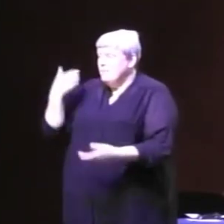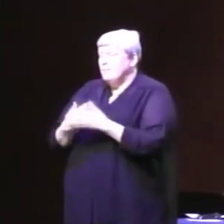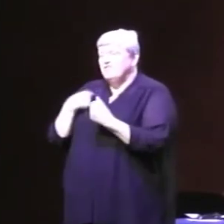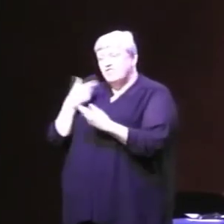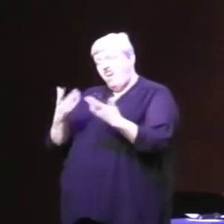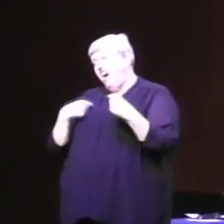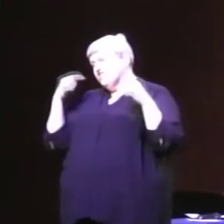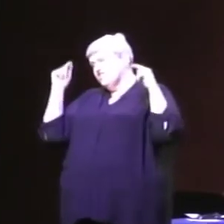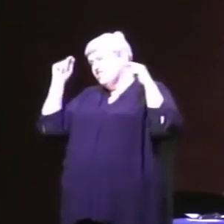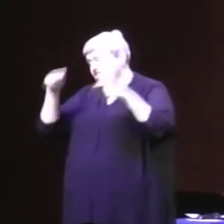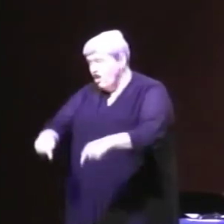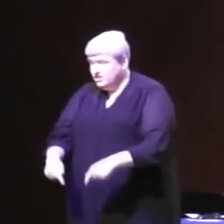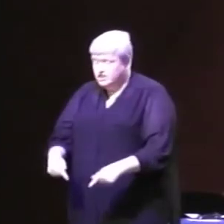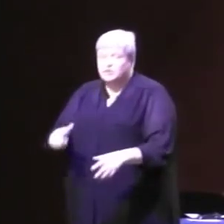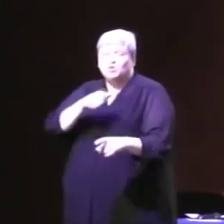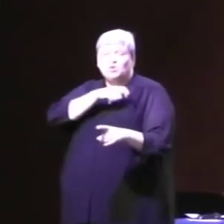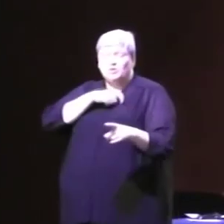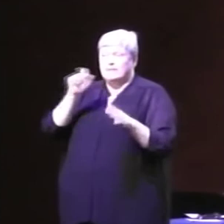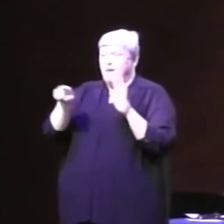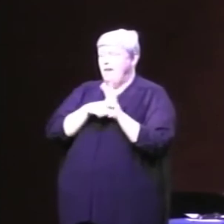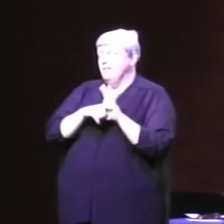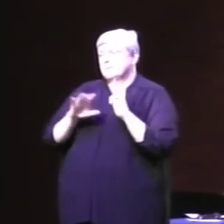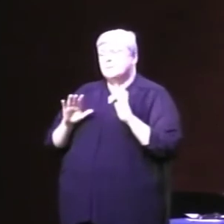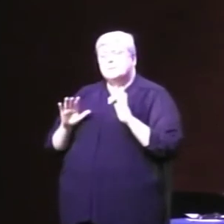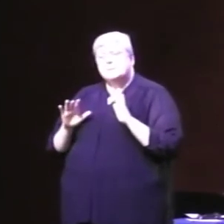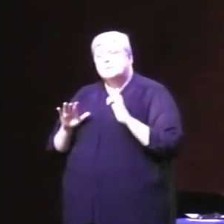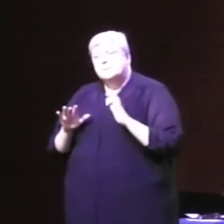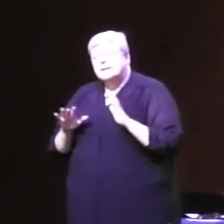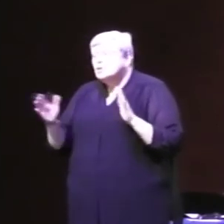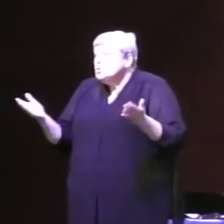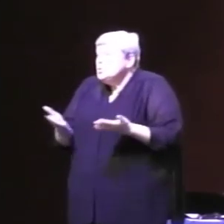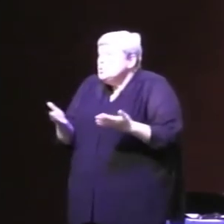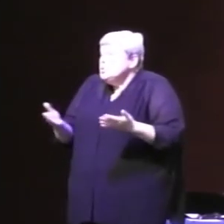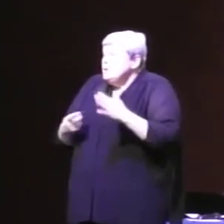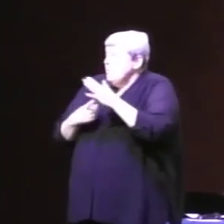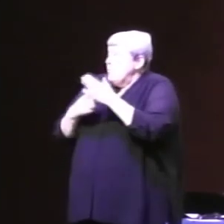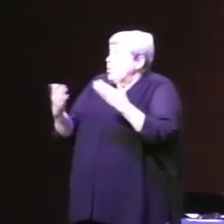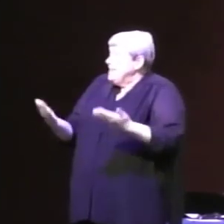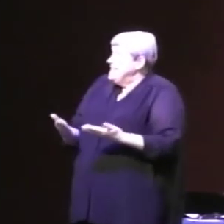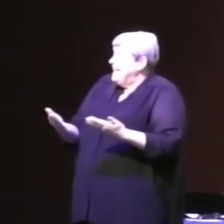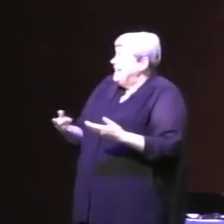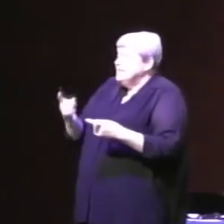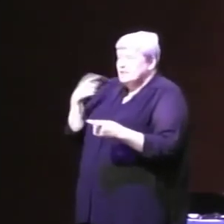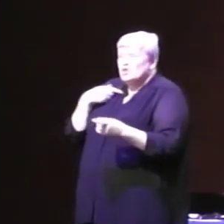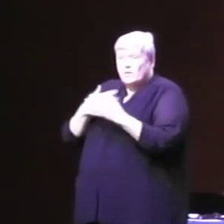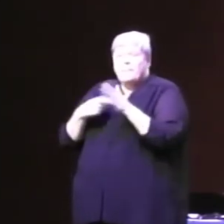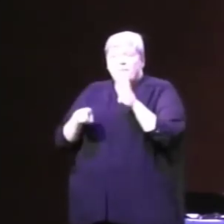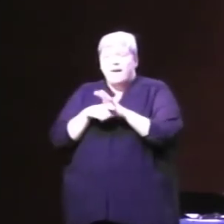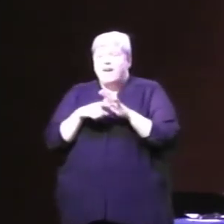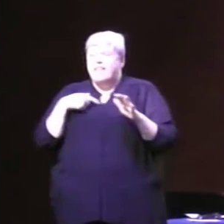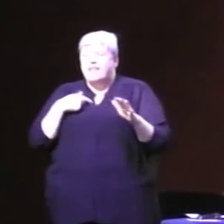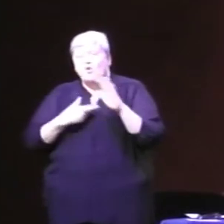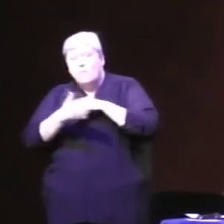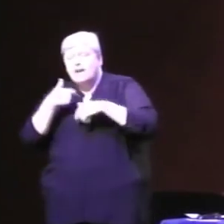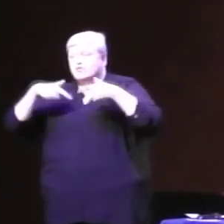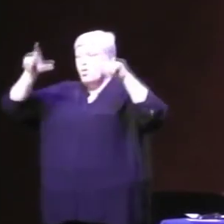frontal assault in the shape of the Trade Union Bill. Today is an important day in the passage of that bill as it returns to the